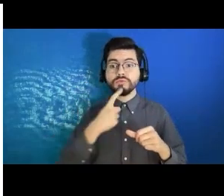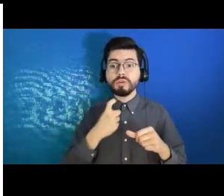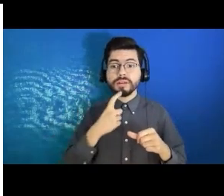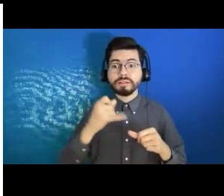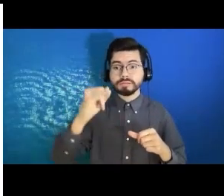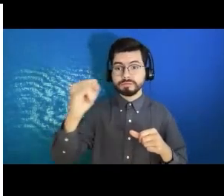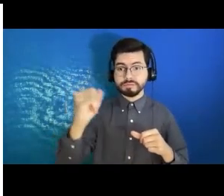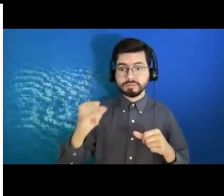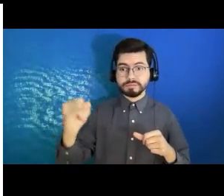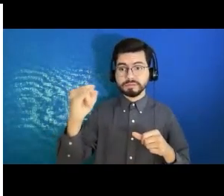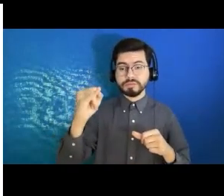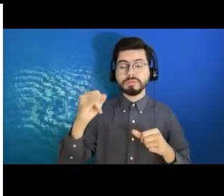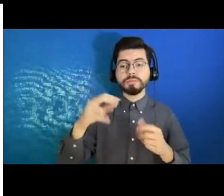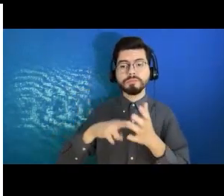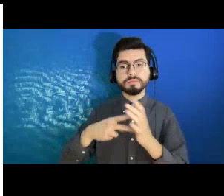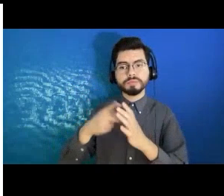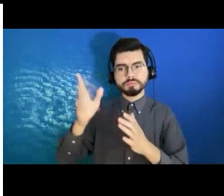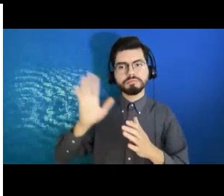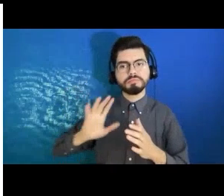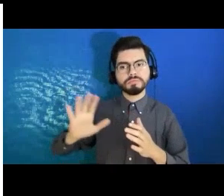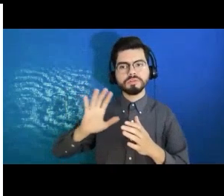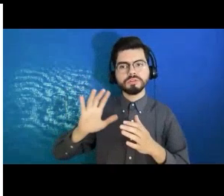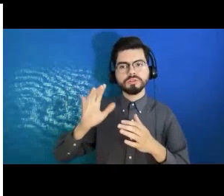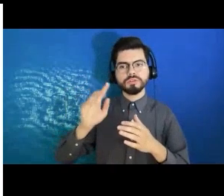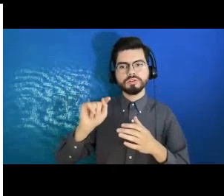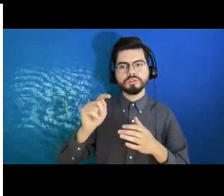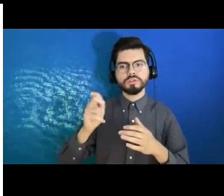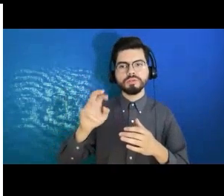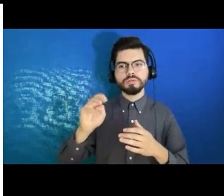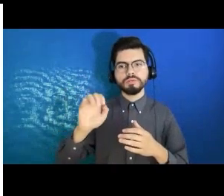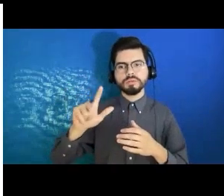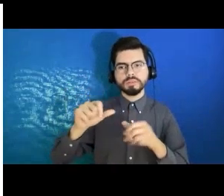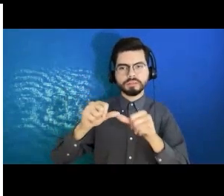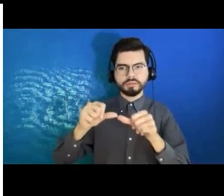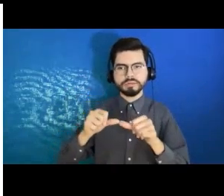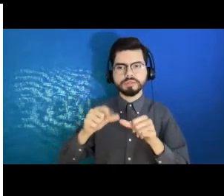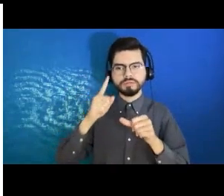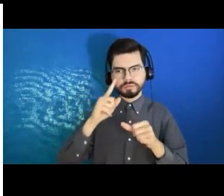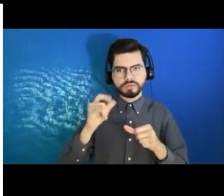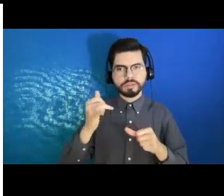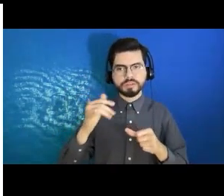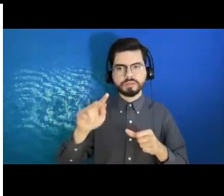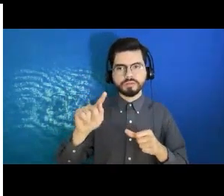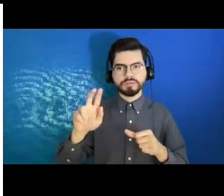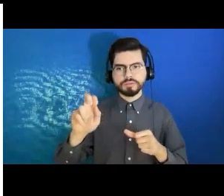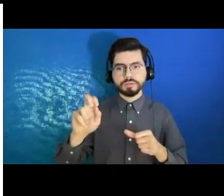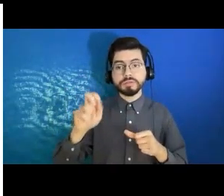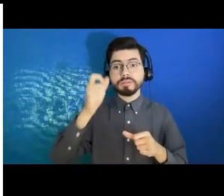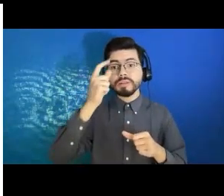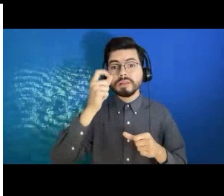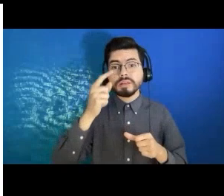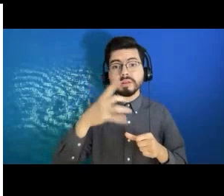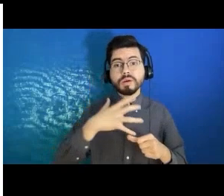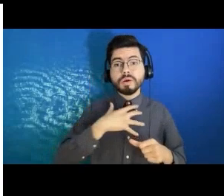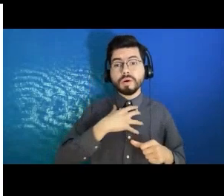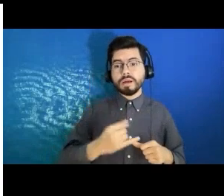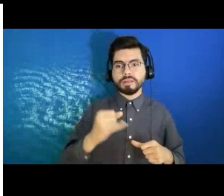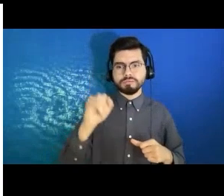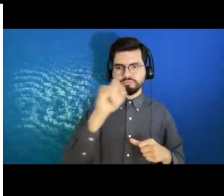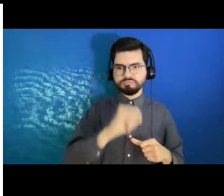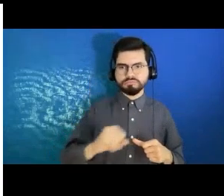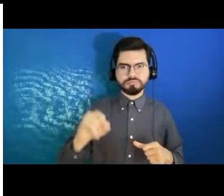what he noticed was this big white blob here that didn't have anything red around it. So it was an unknown